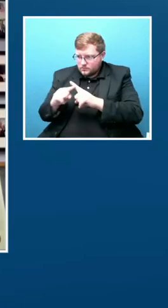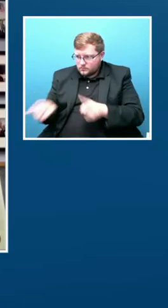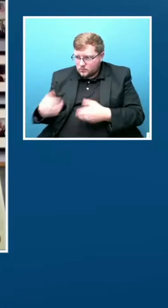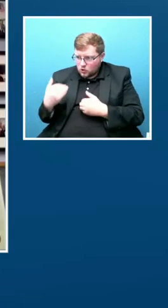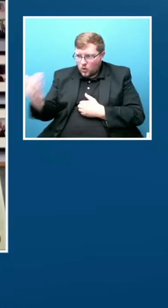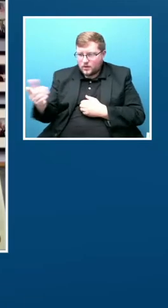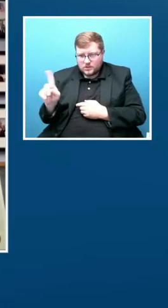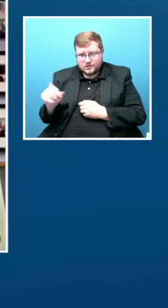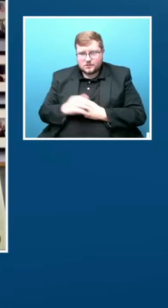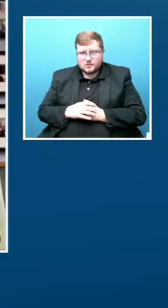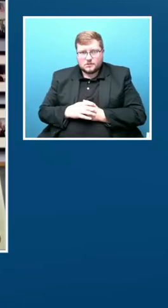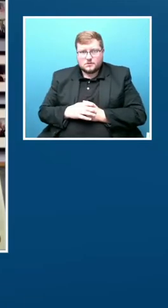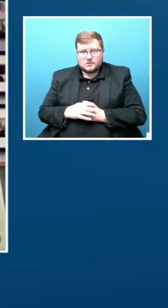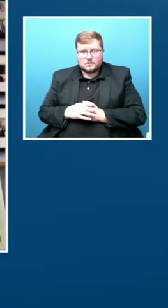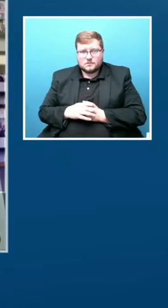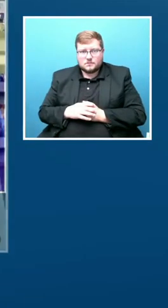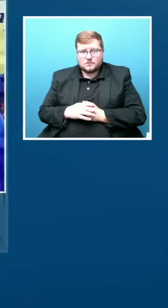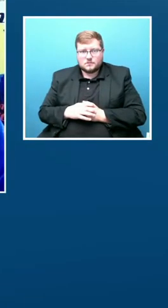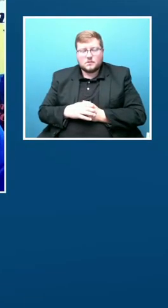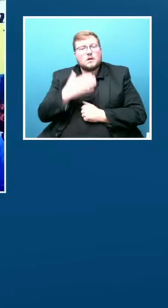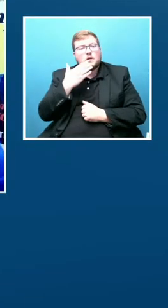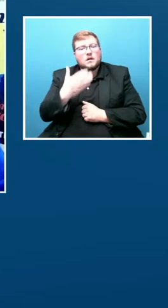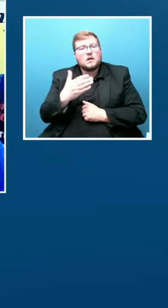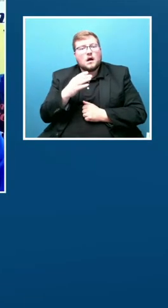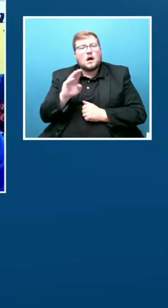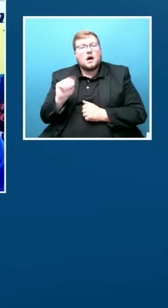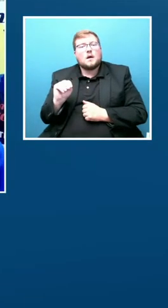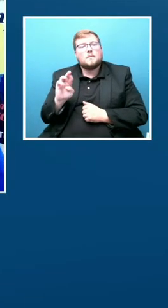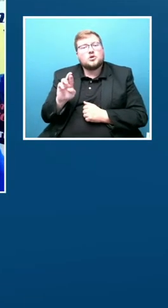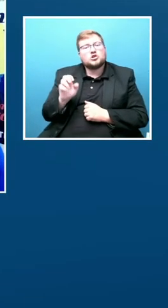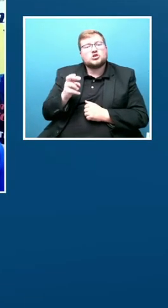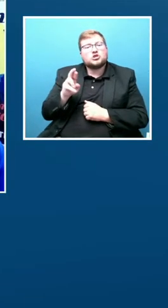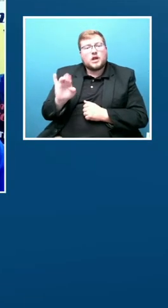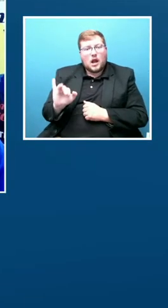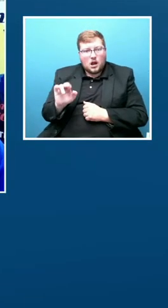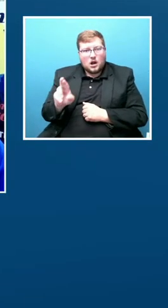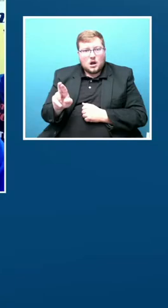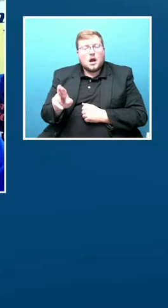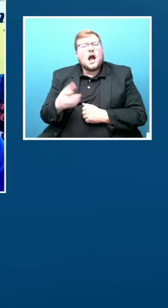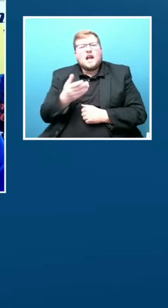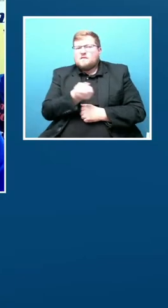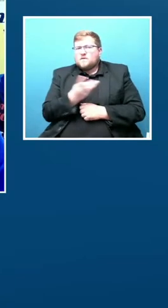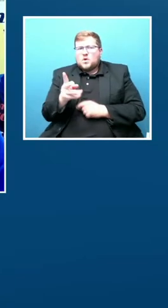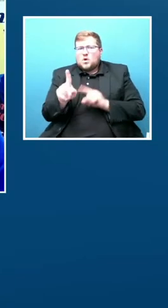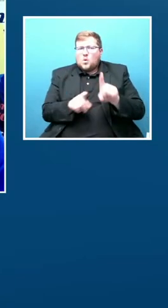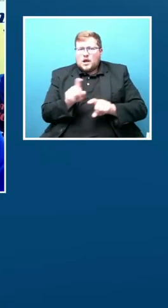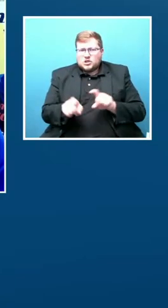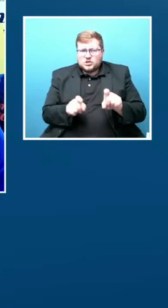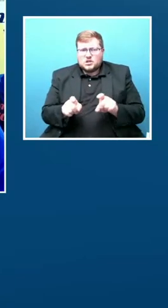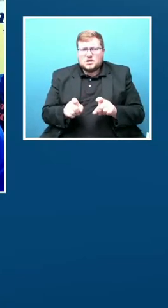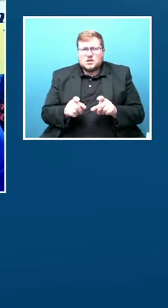floor. Thank you, Mr. Chairman. I have a couple of questions, and